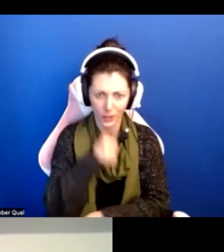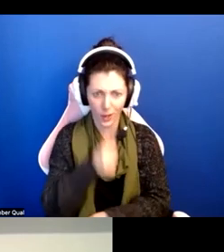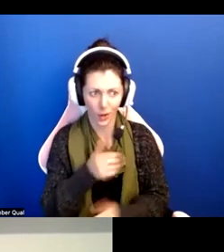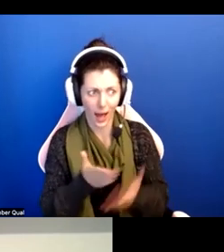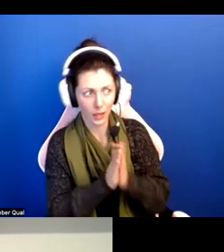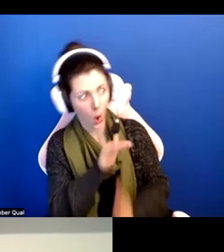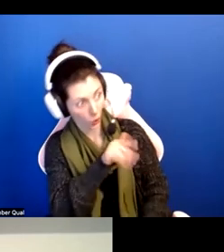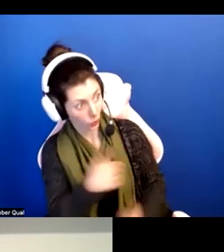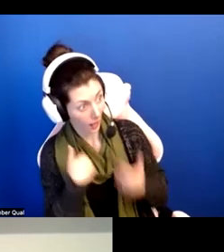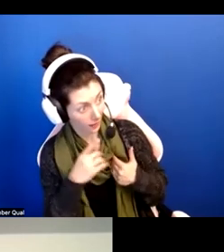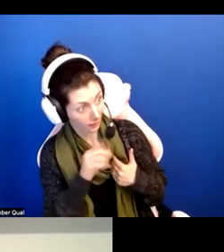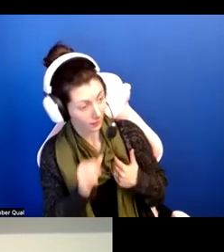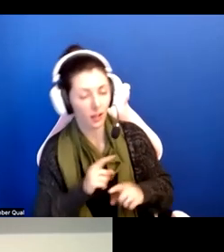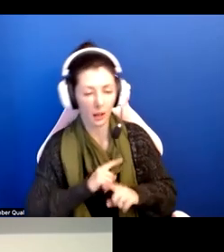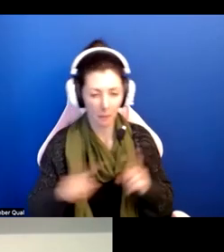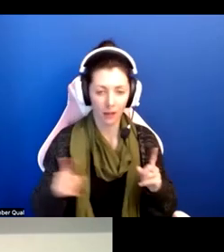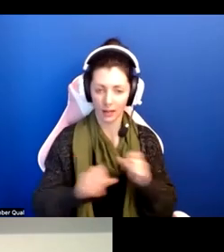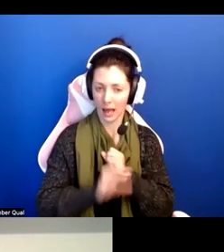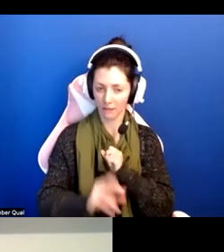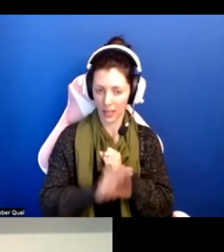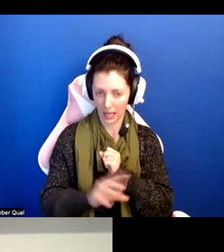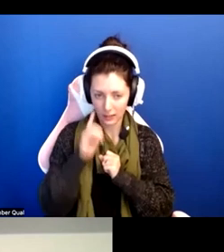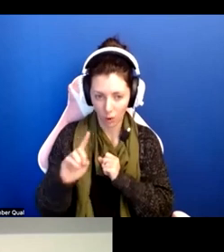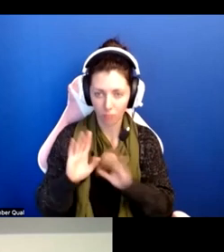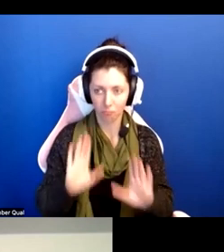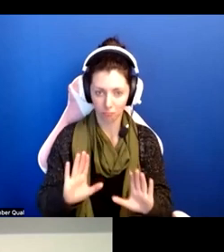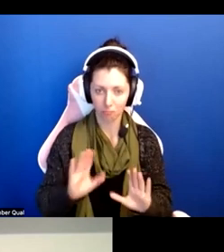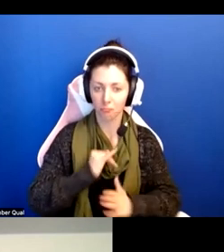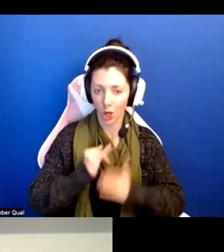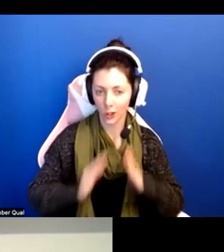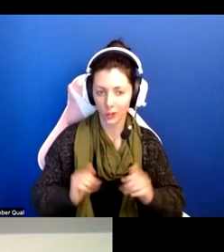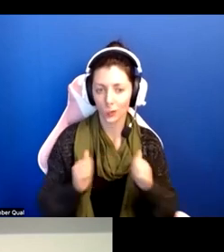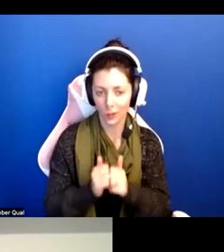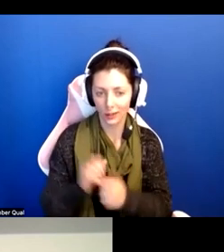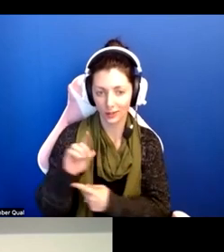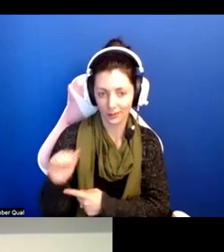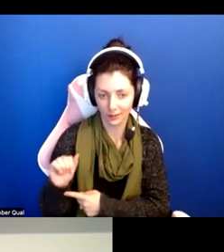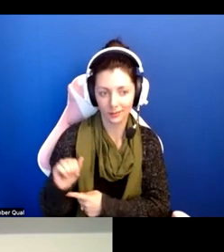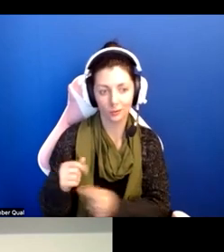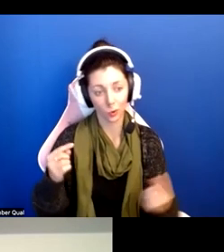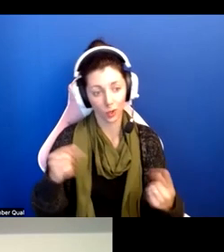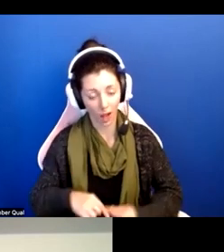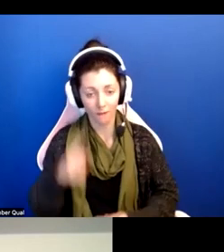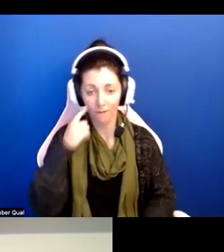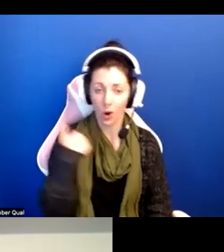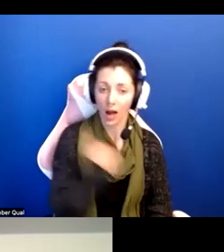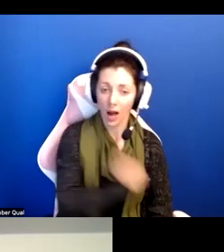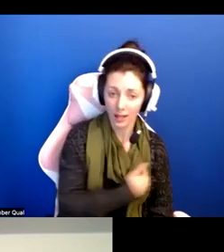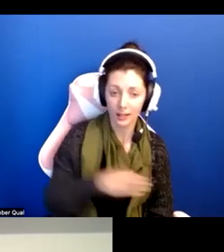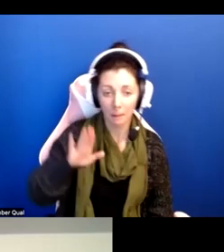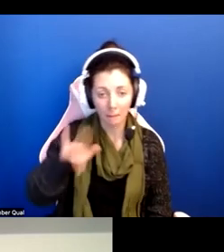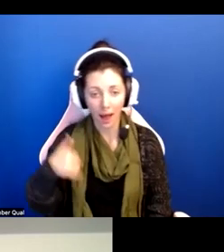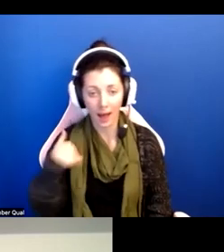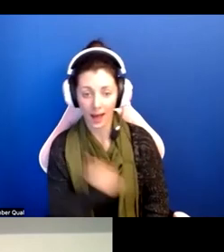for disabled chronically ill people to come. And so it's a place for us, by us, and a space for you if you're an artist to